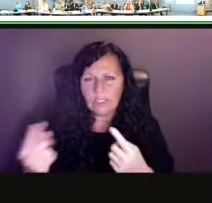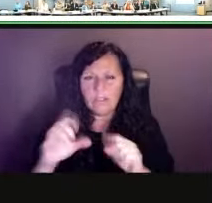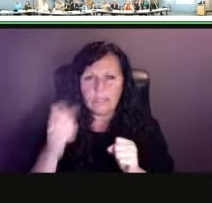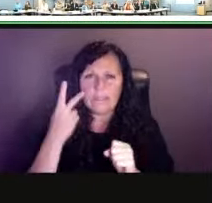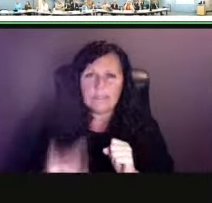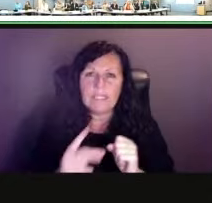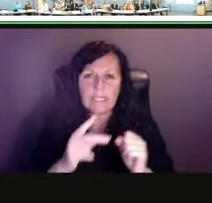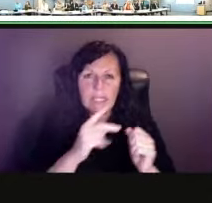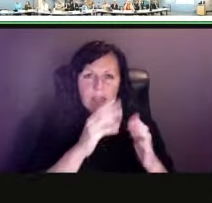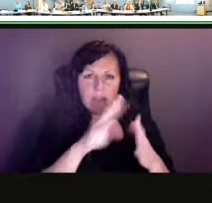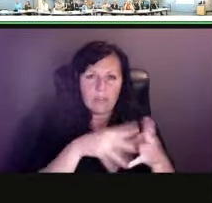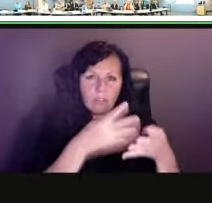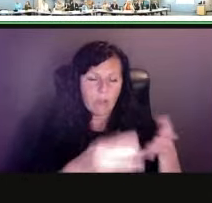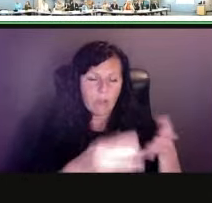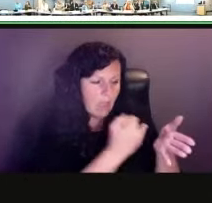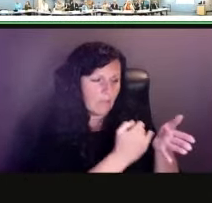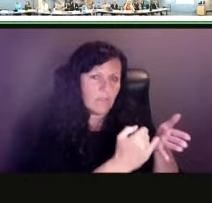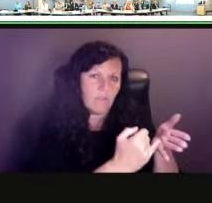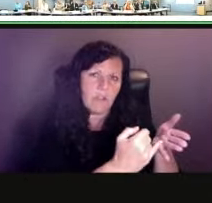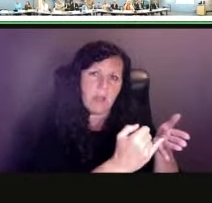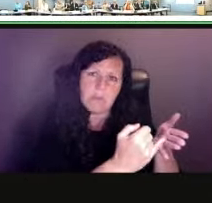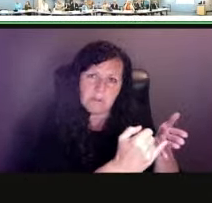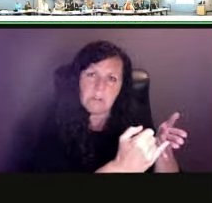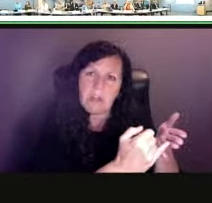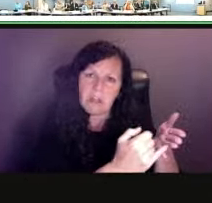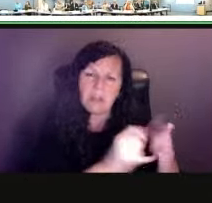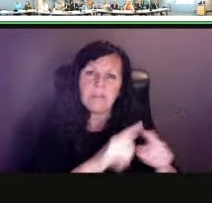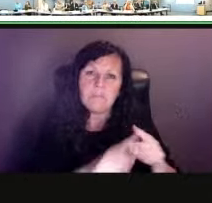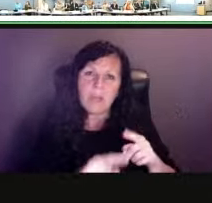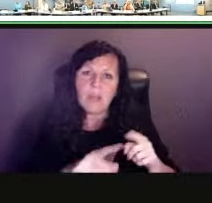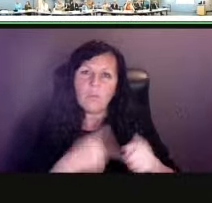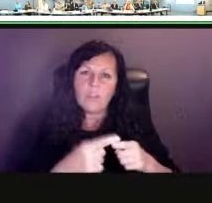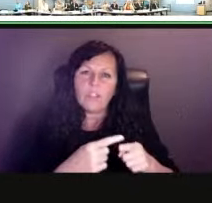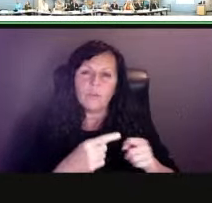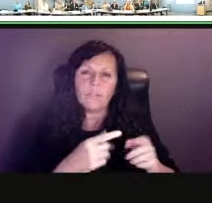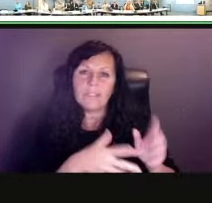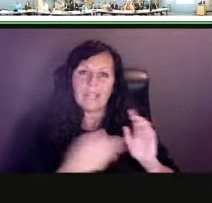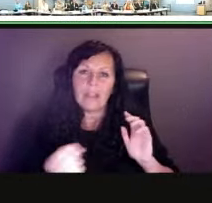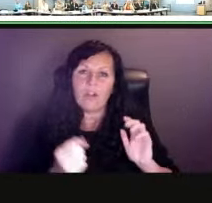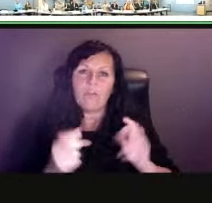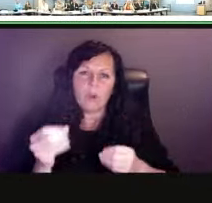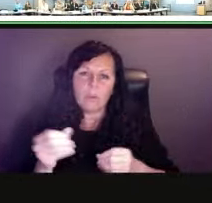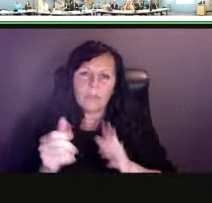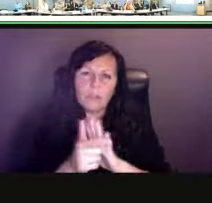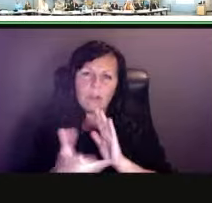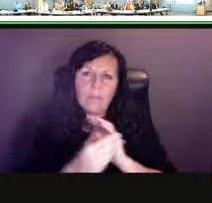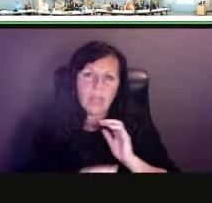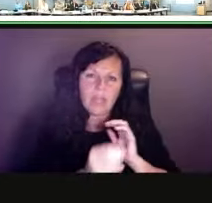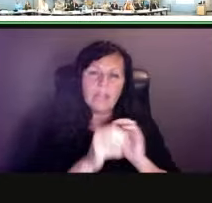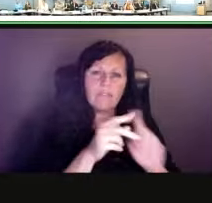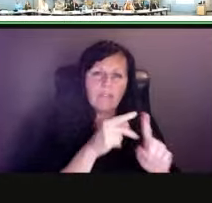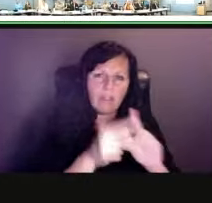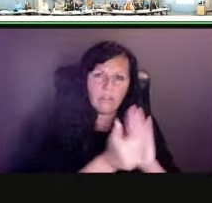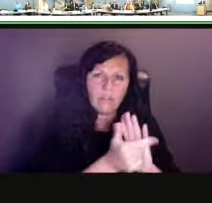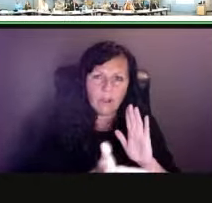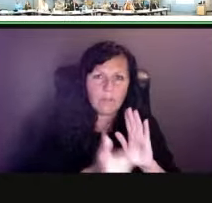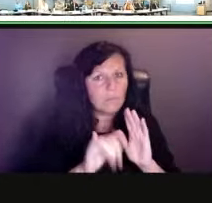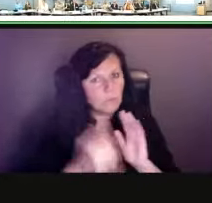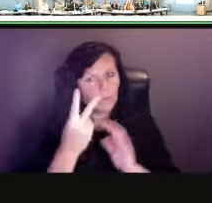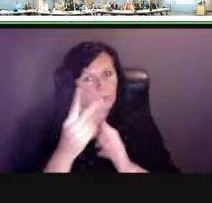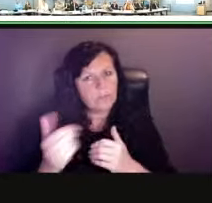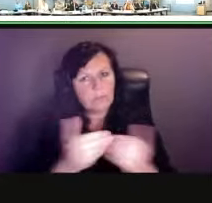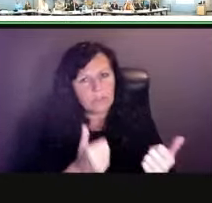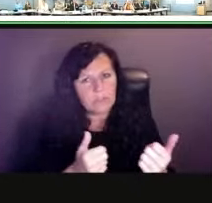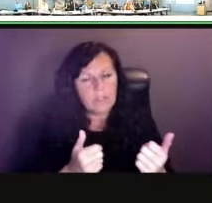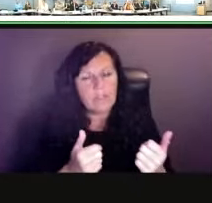flat, you know, a little bit of fluctuation. But when you pull out property crime and violent crime, those are two different buckets of crime. Property crime